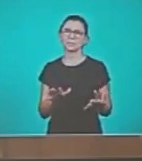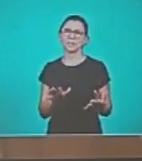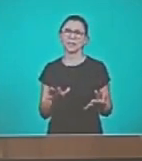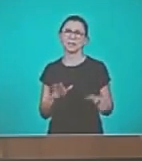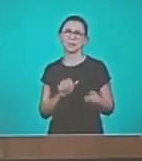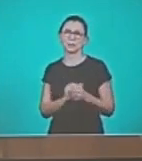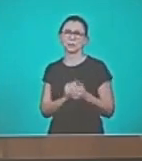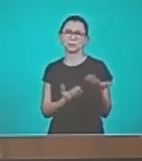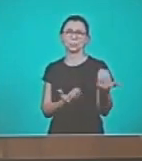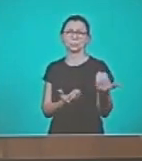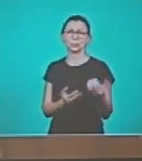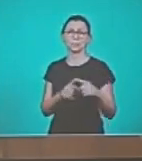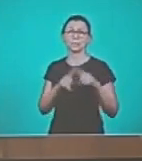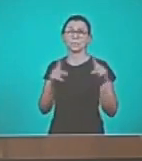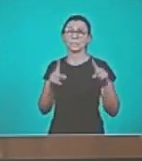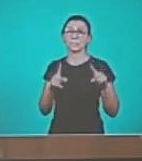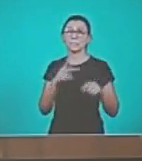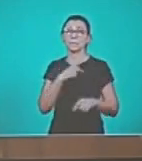youth may